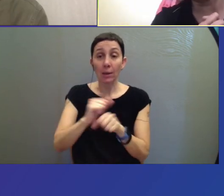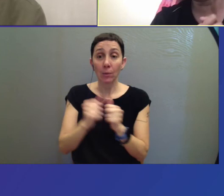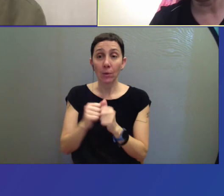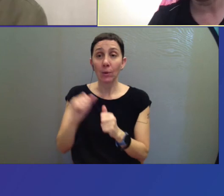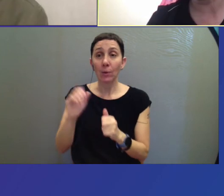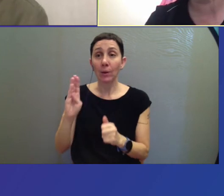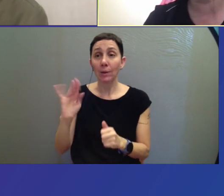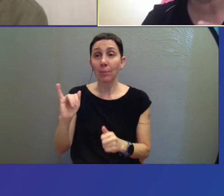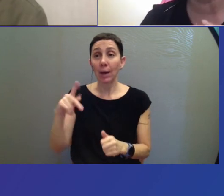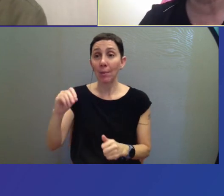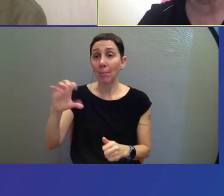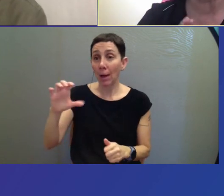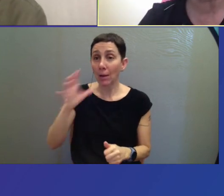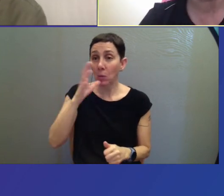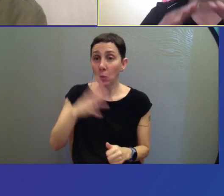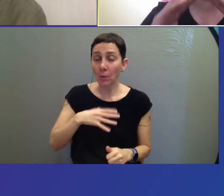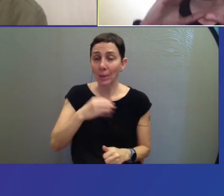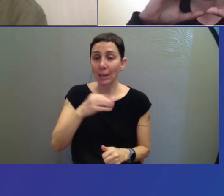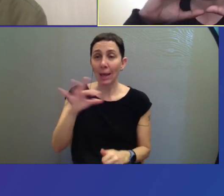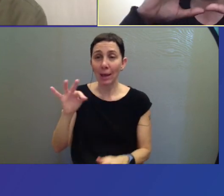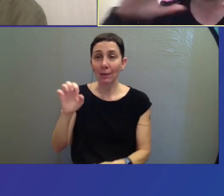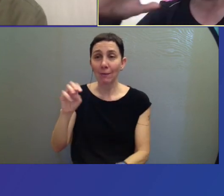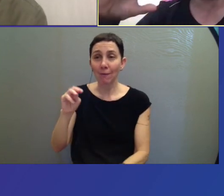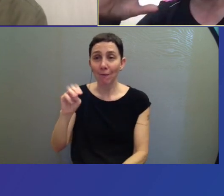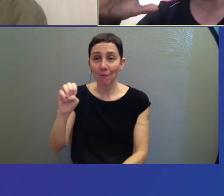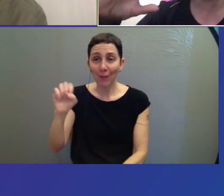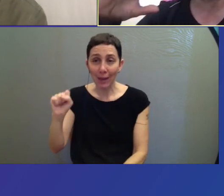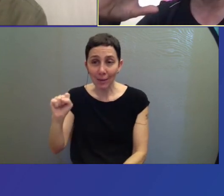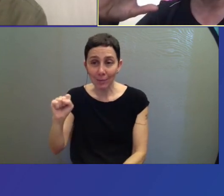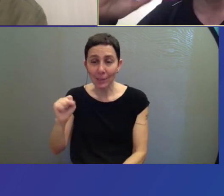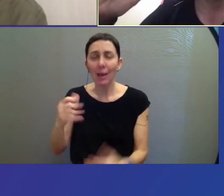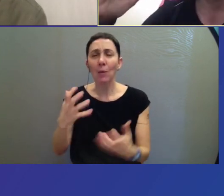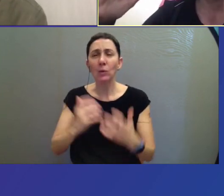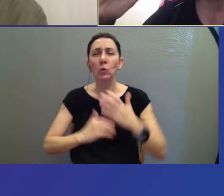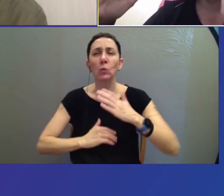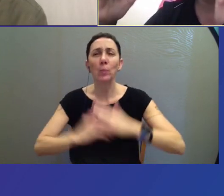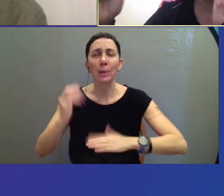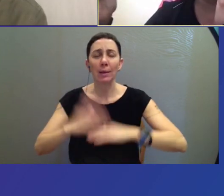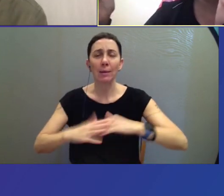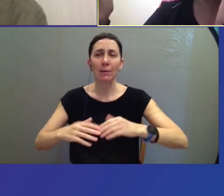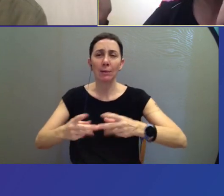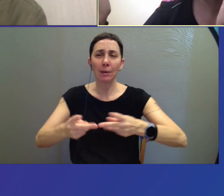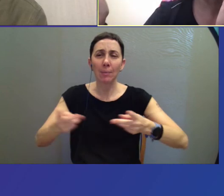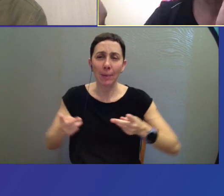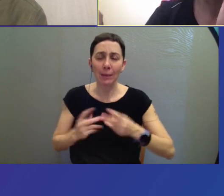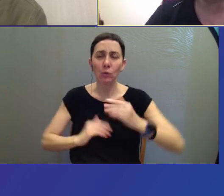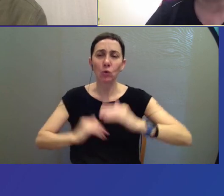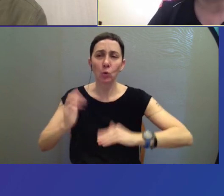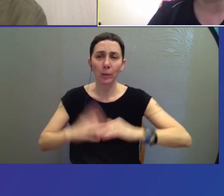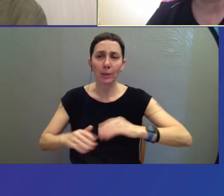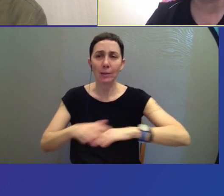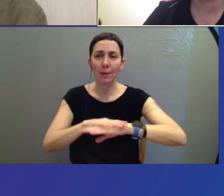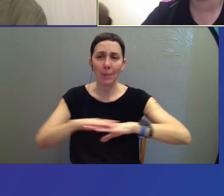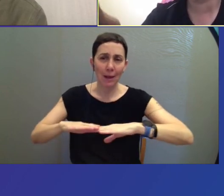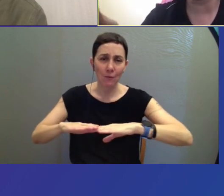and femmes, it has been really important for me to build a platform. So, this institute